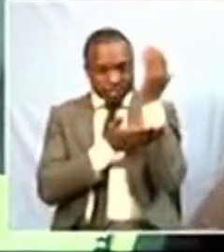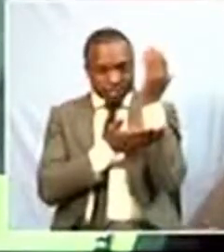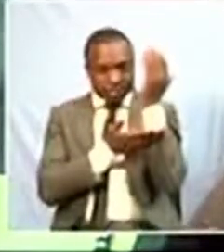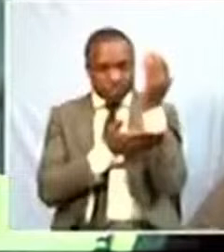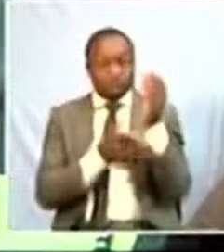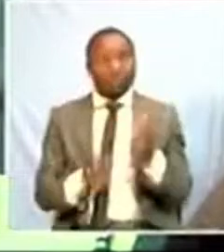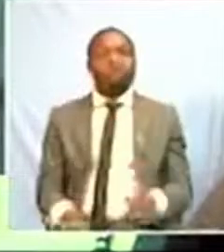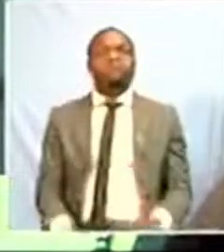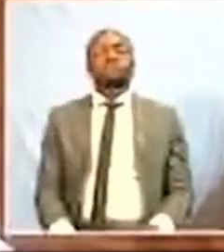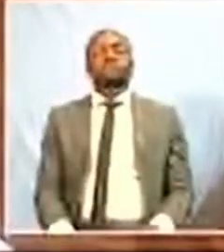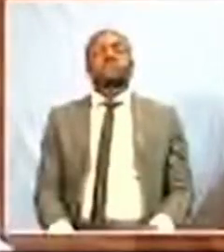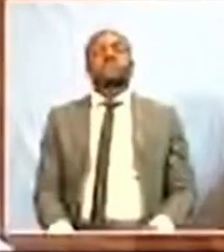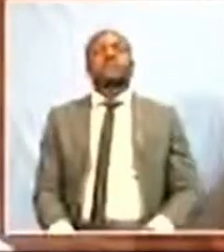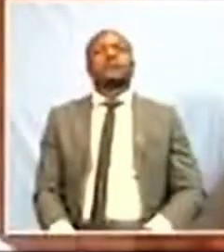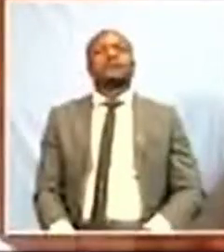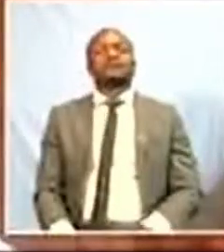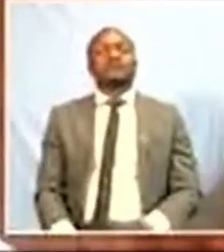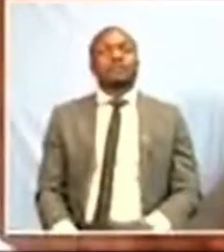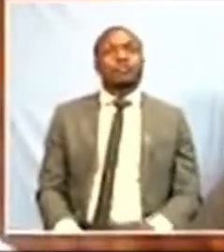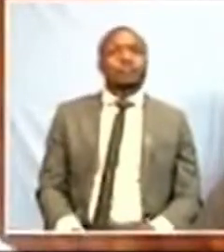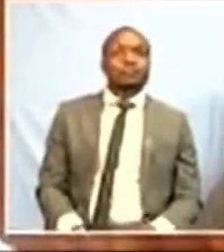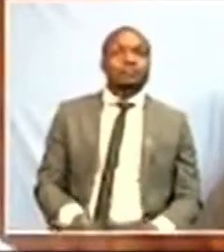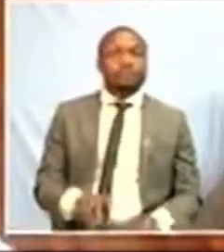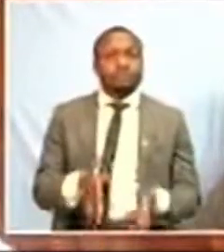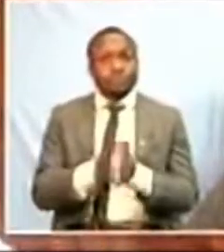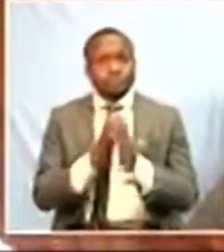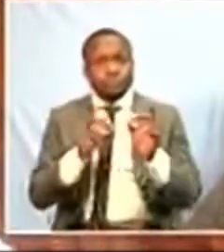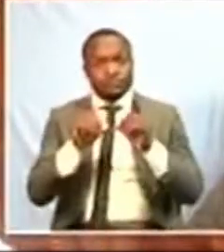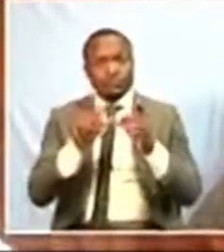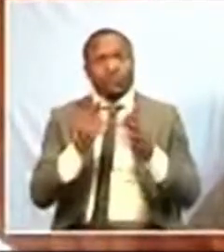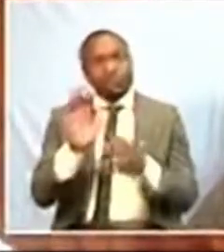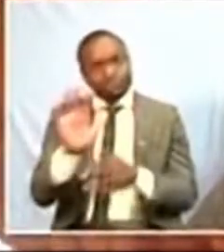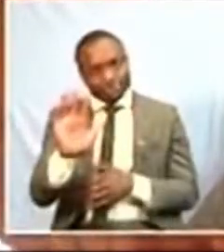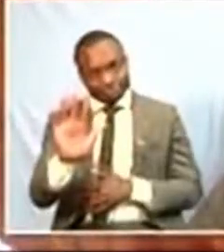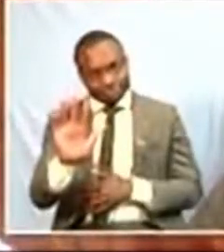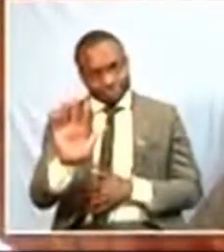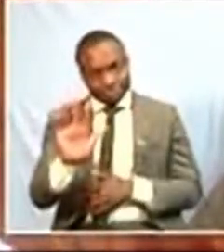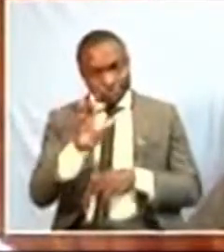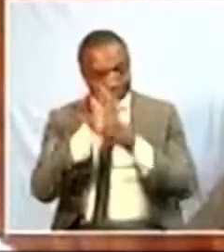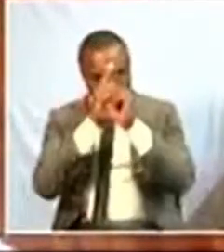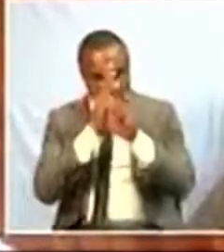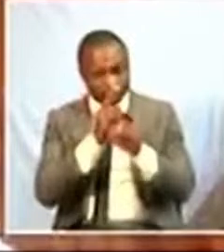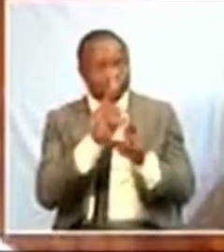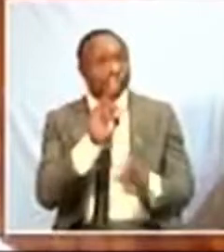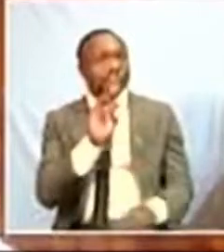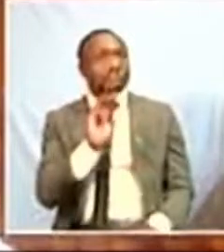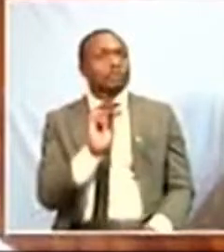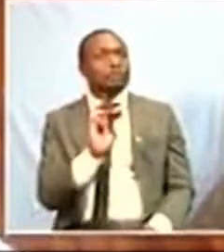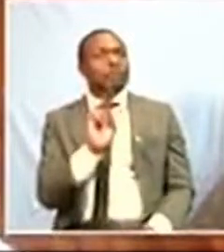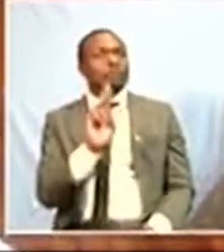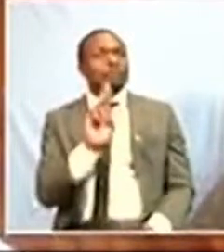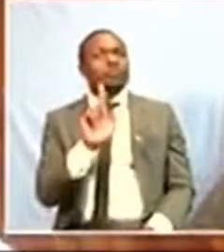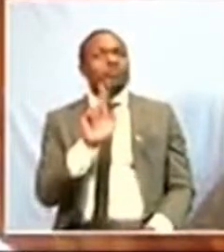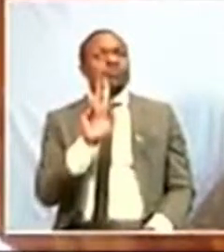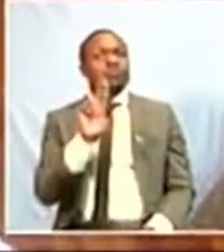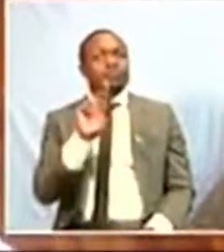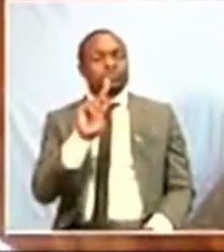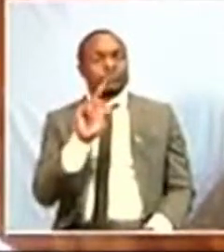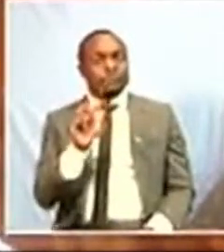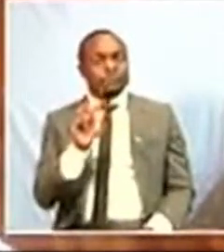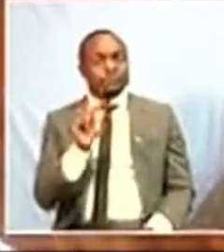exactly? No, I'll ask the director engineer just to Before come he in. comes, Honorable Munda, follow up on the same.